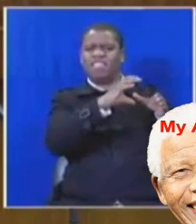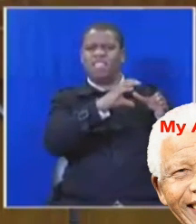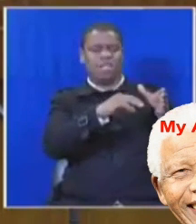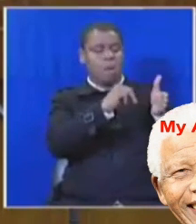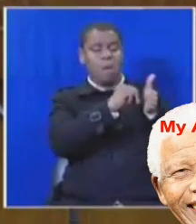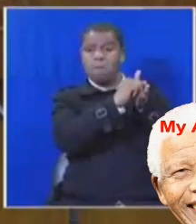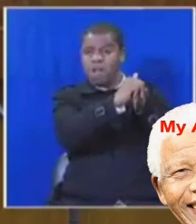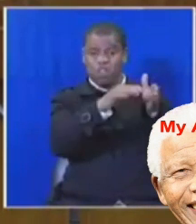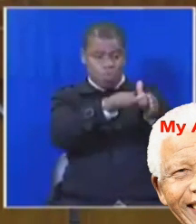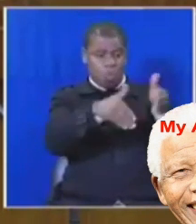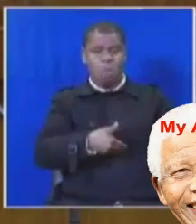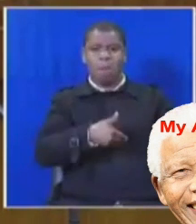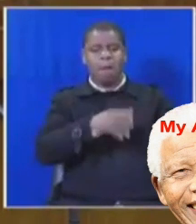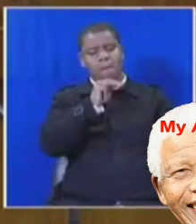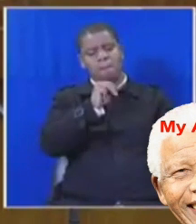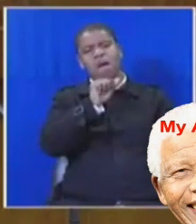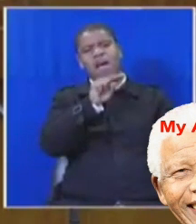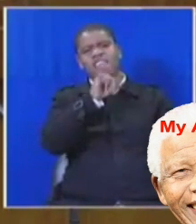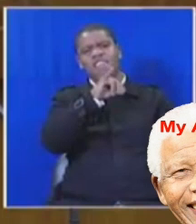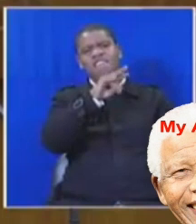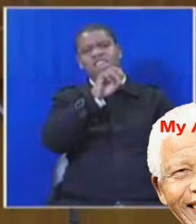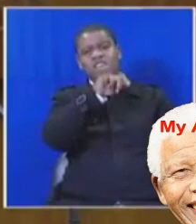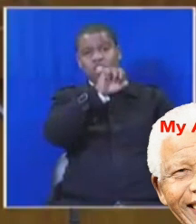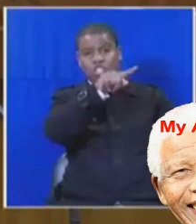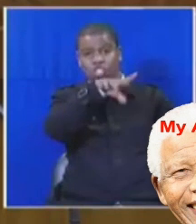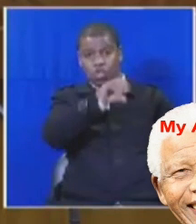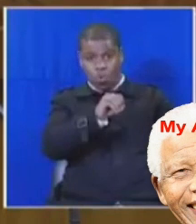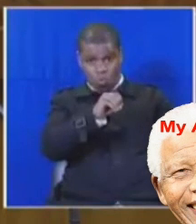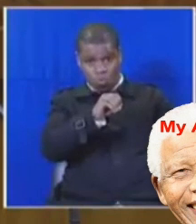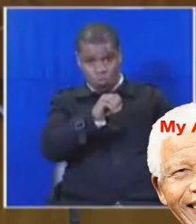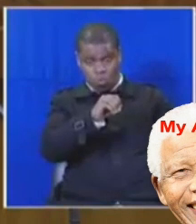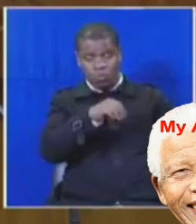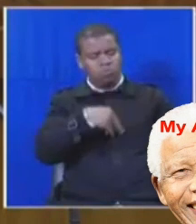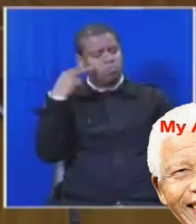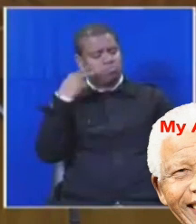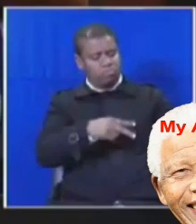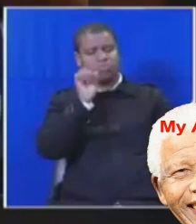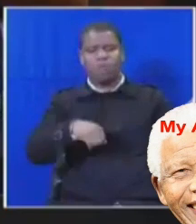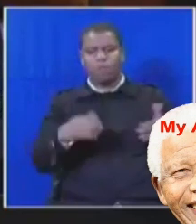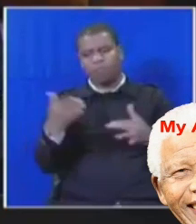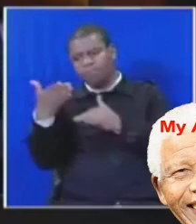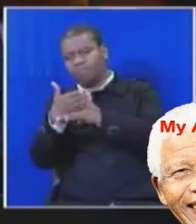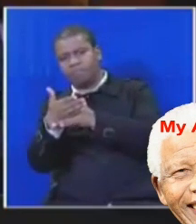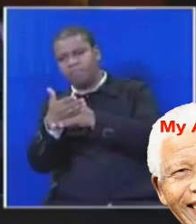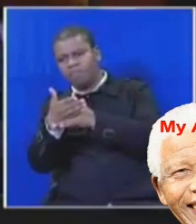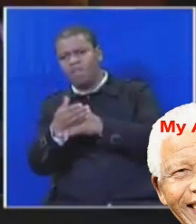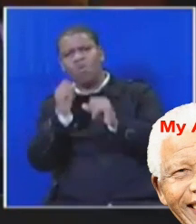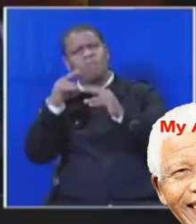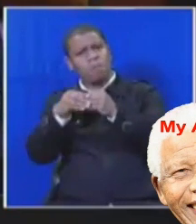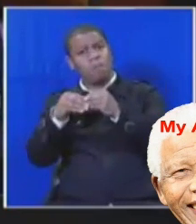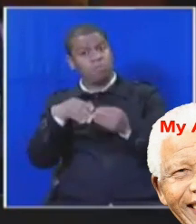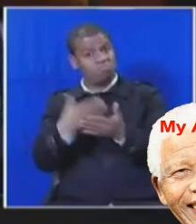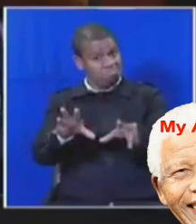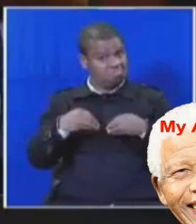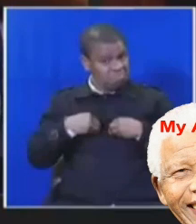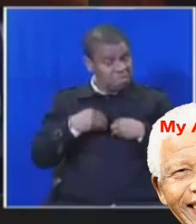member. Honorable member. Sorry, will the honourable member take a question on the statement he's just made? Honorable Bongo, would